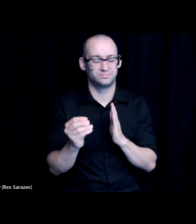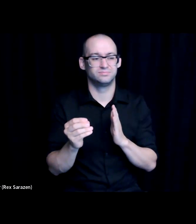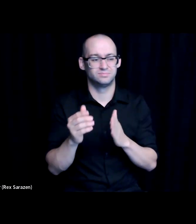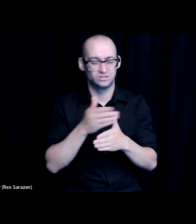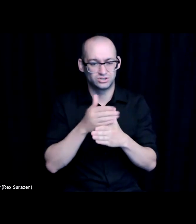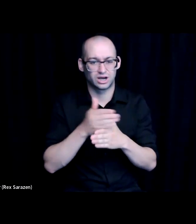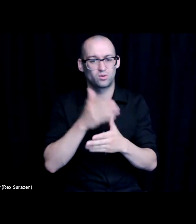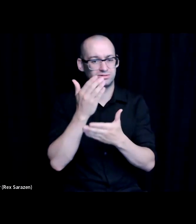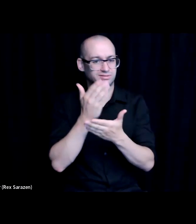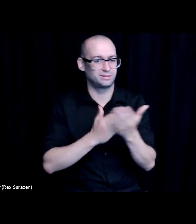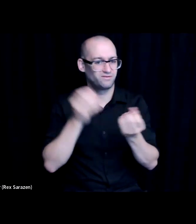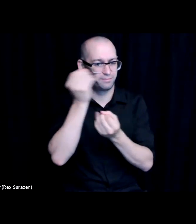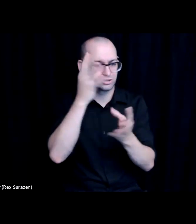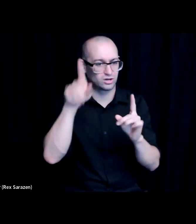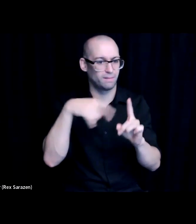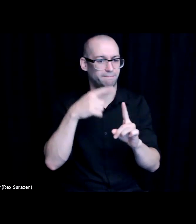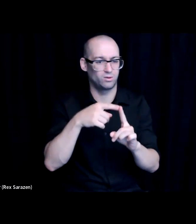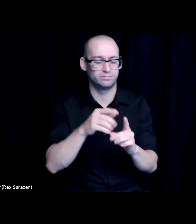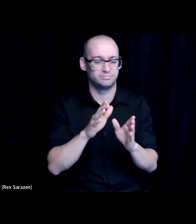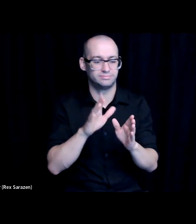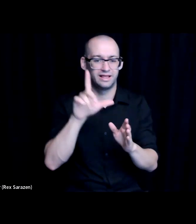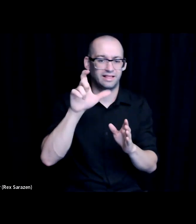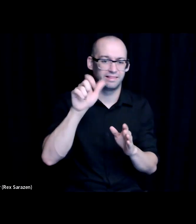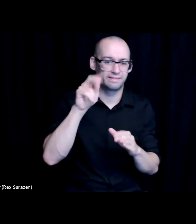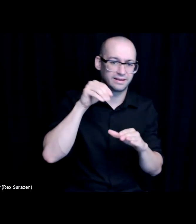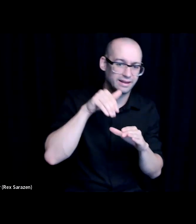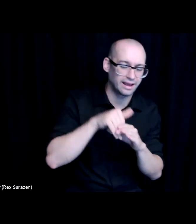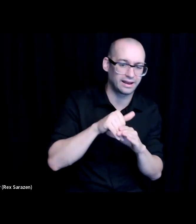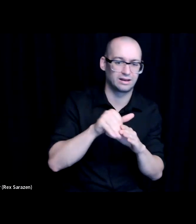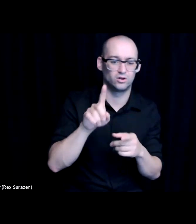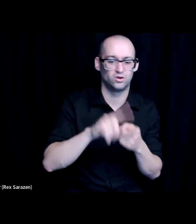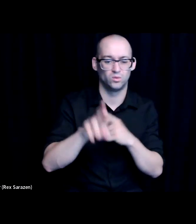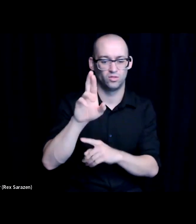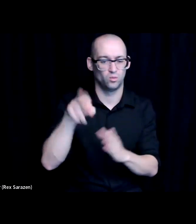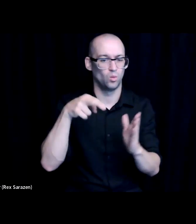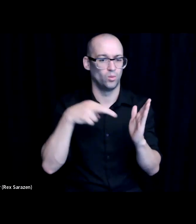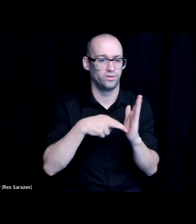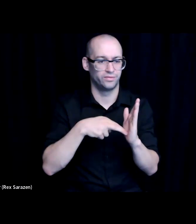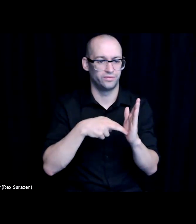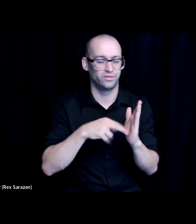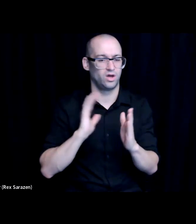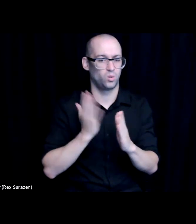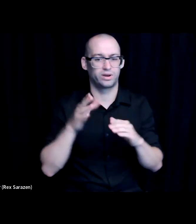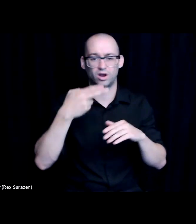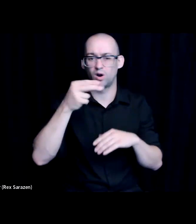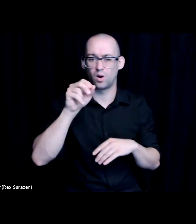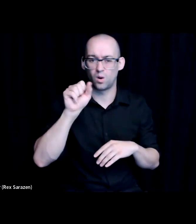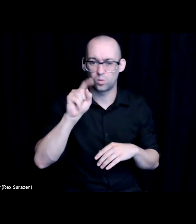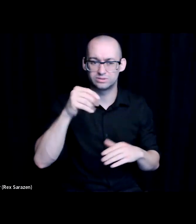that we've had from recently. Leaning into our convener role, we hosted in April